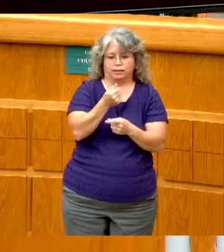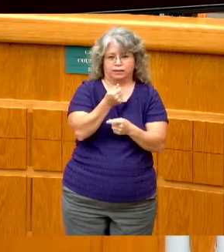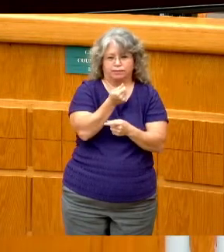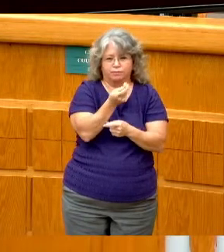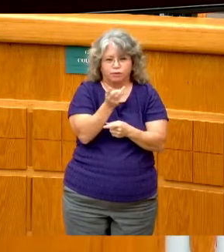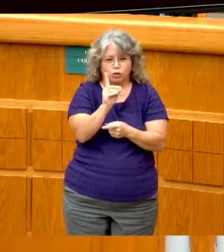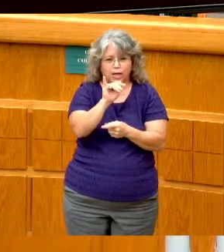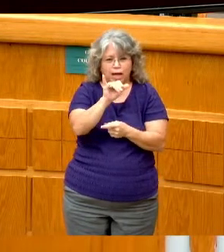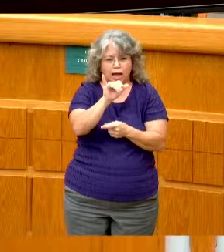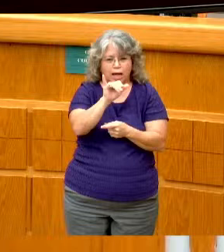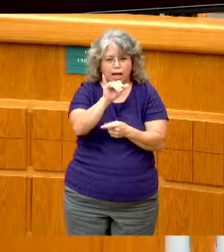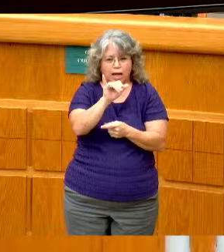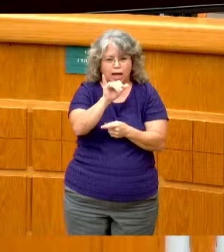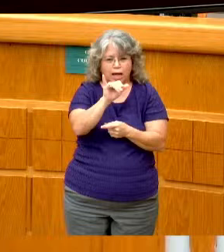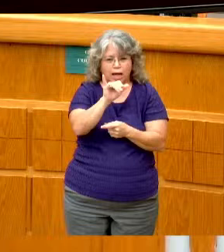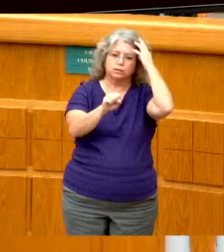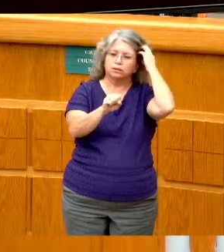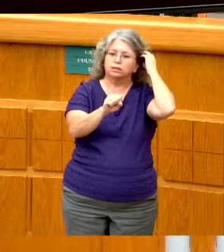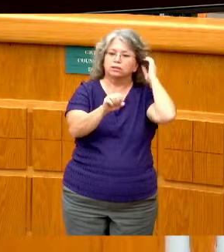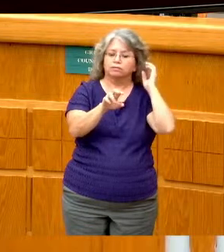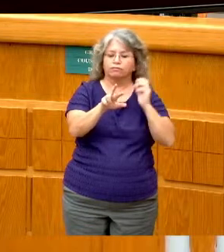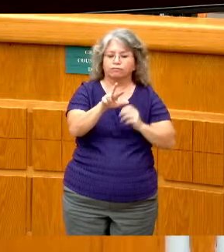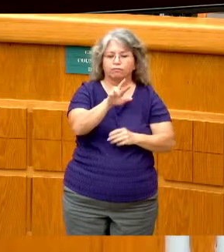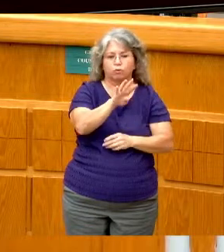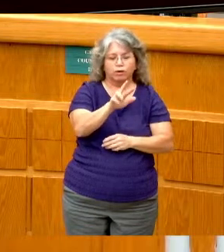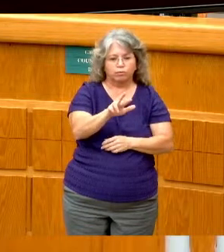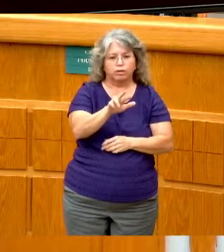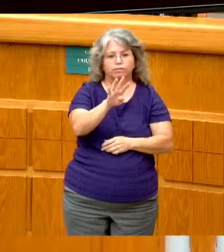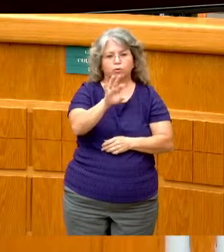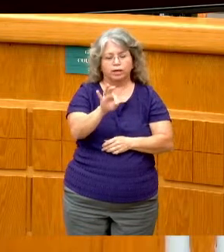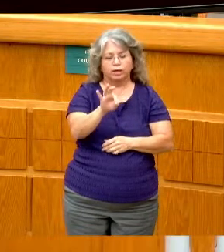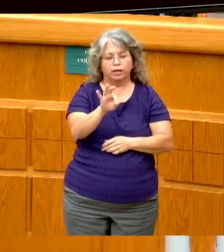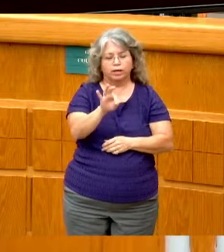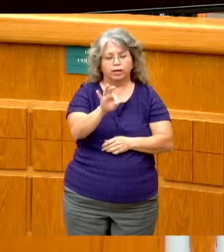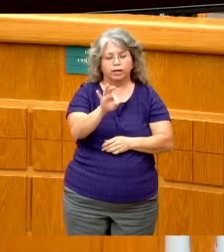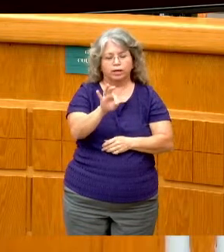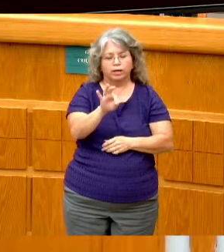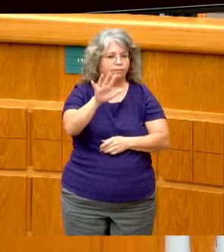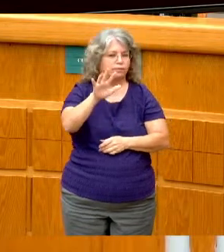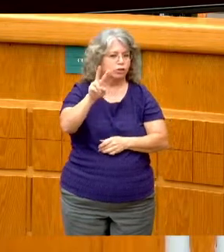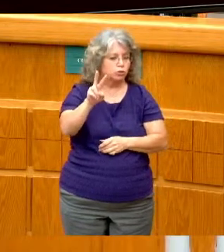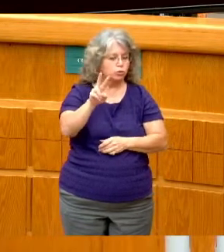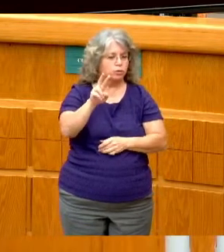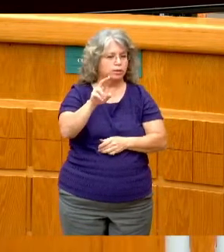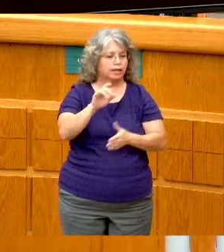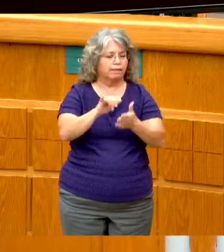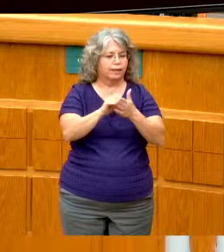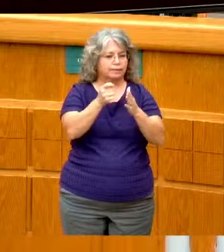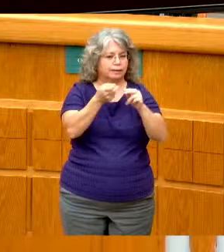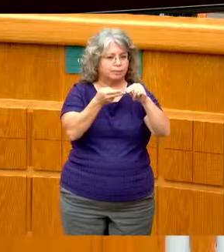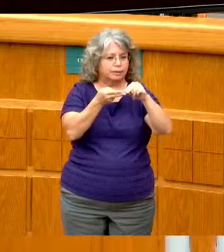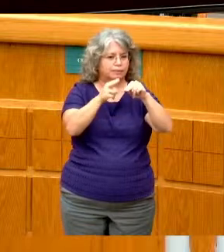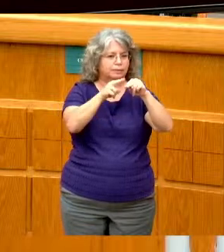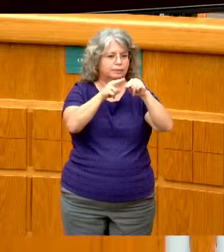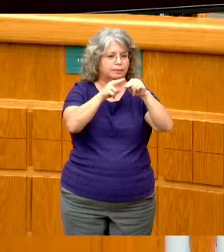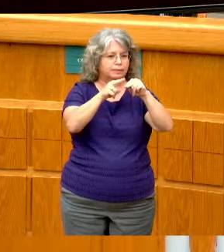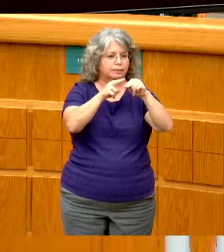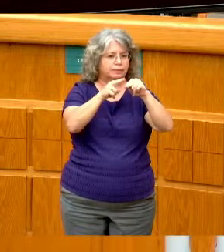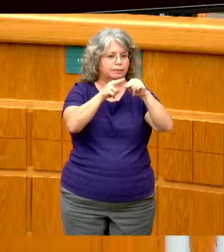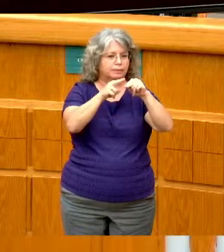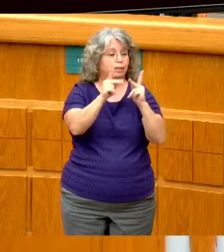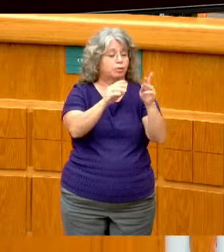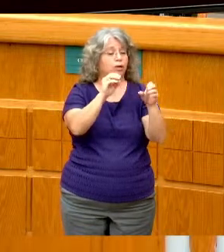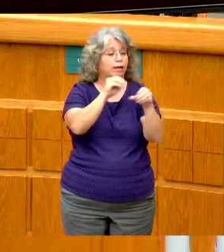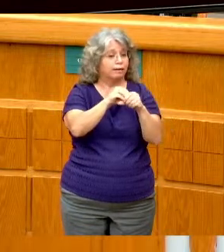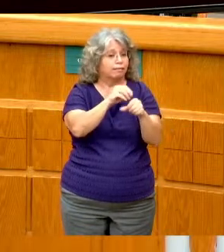so 43, 49, 51, 52, you see like a slight increase. These are people that are in the hospital